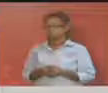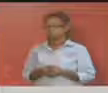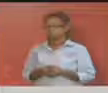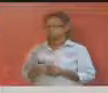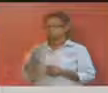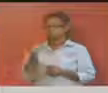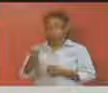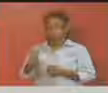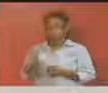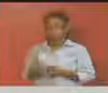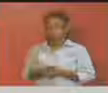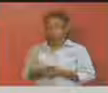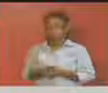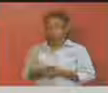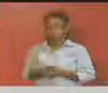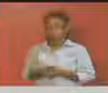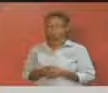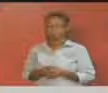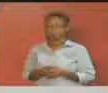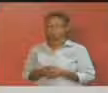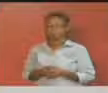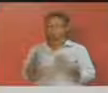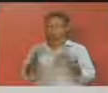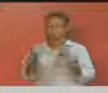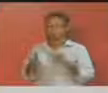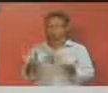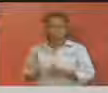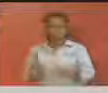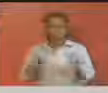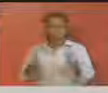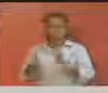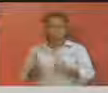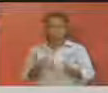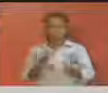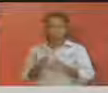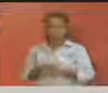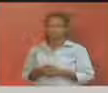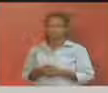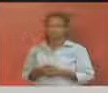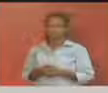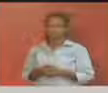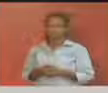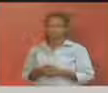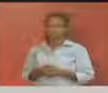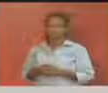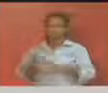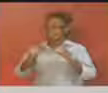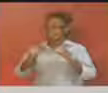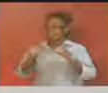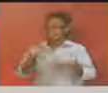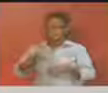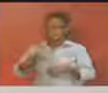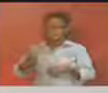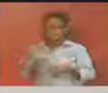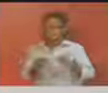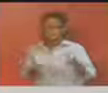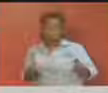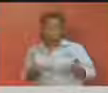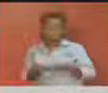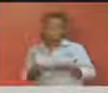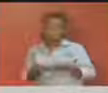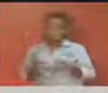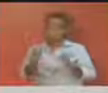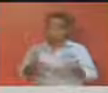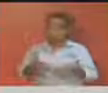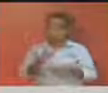operational plan now. At C40, we can store 120,000. At the